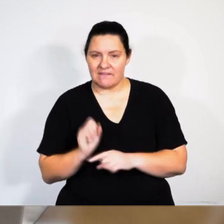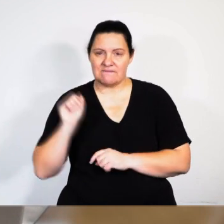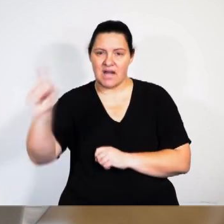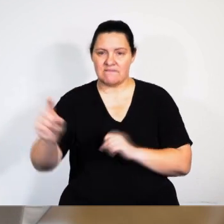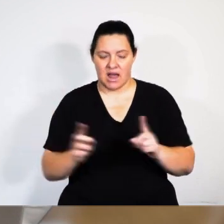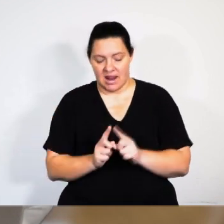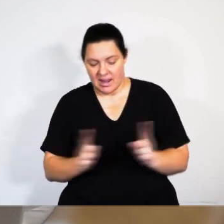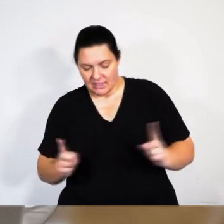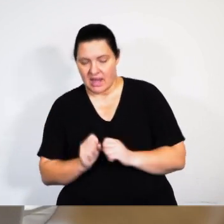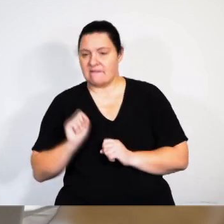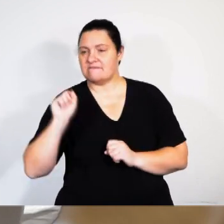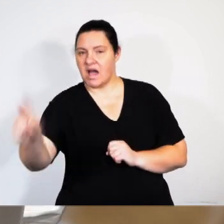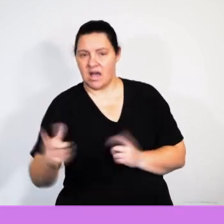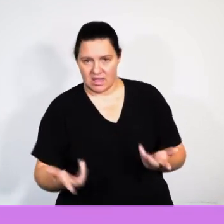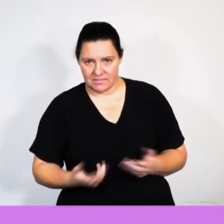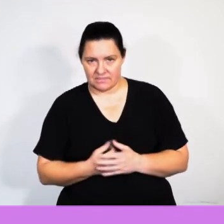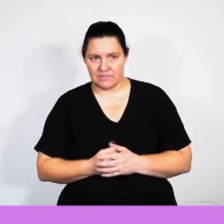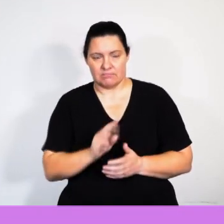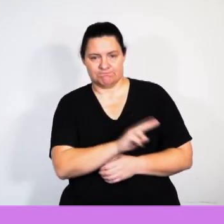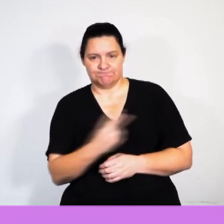and the distance conversion.